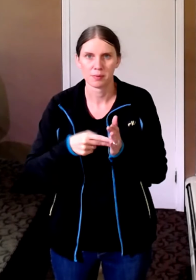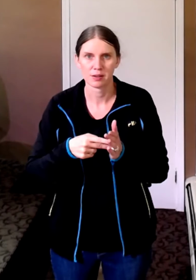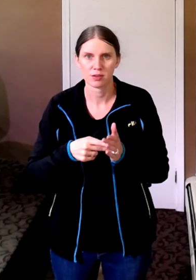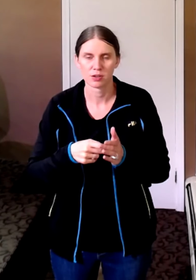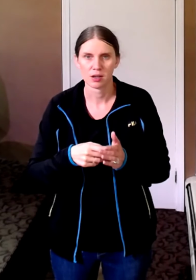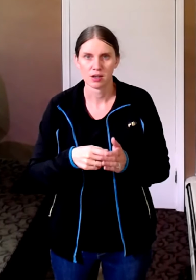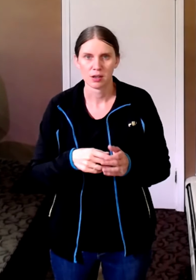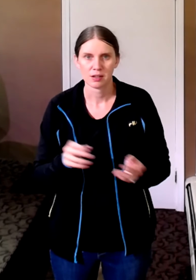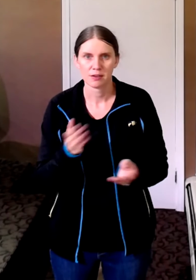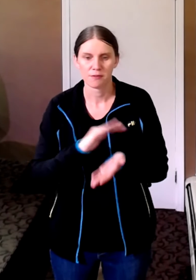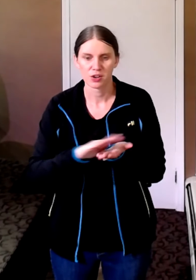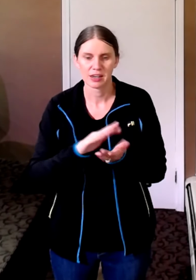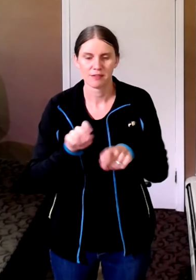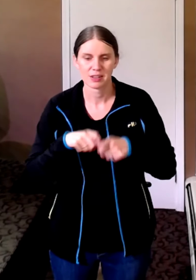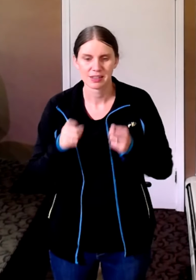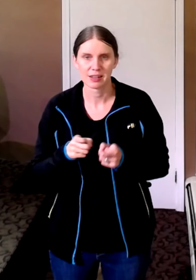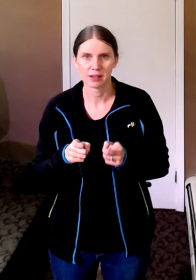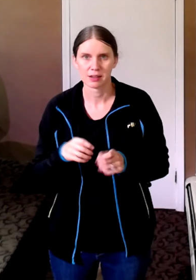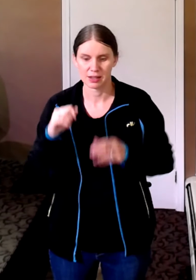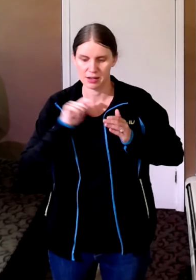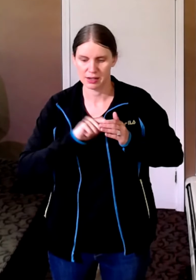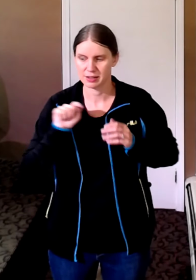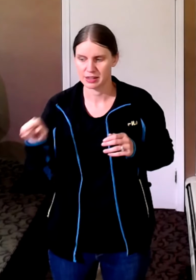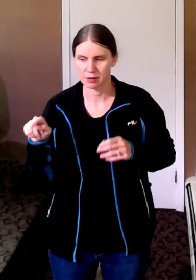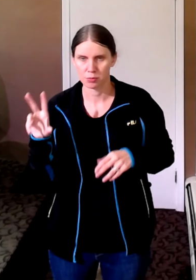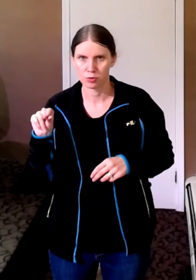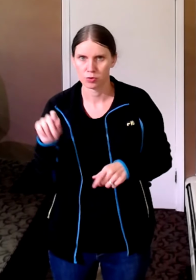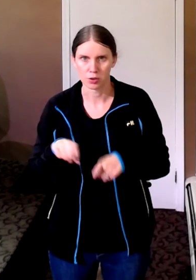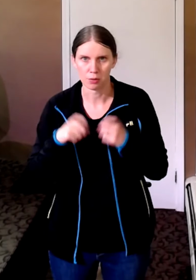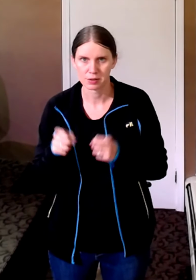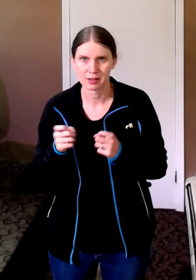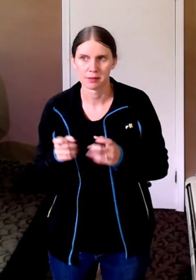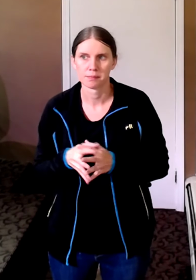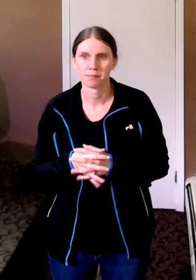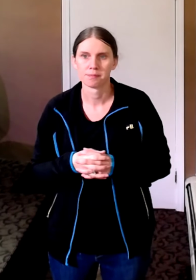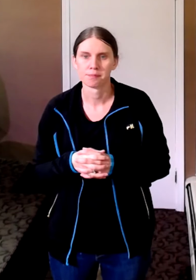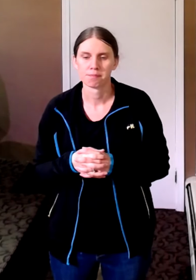in him was no sin.